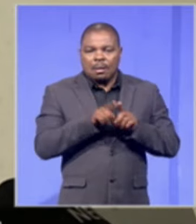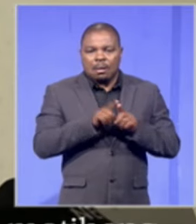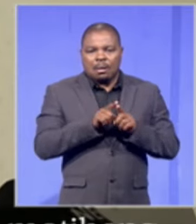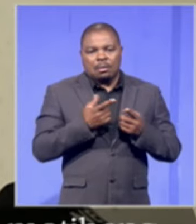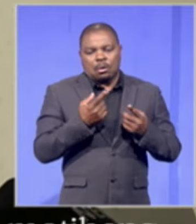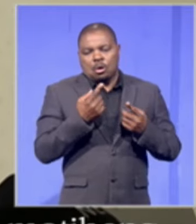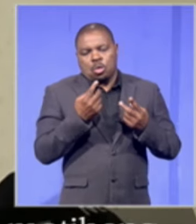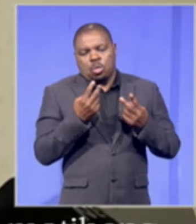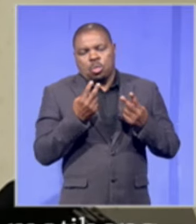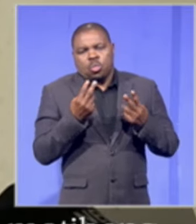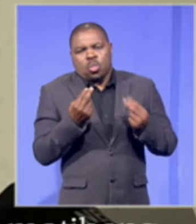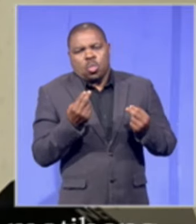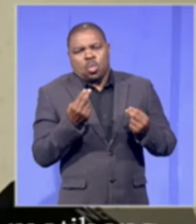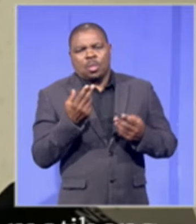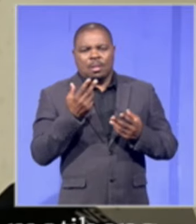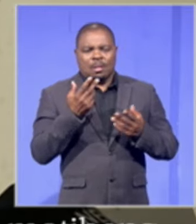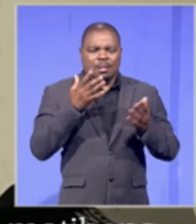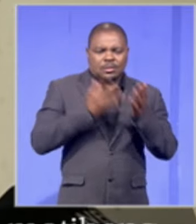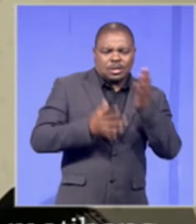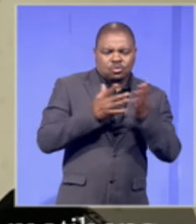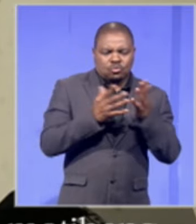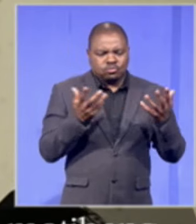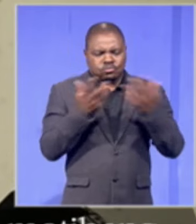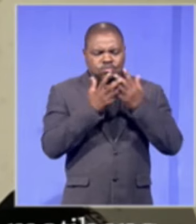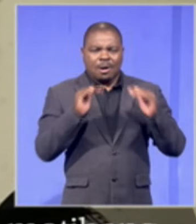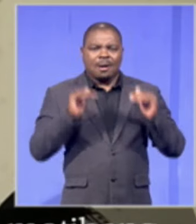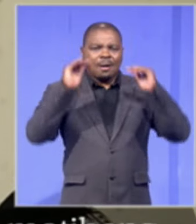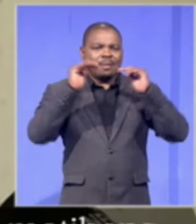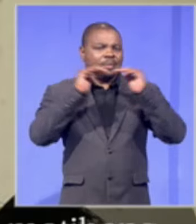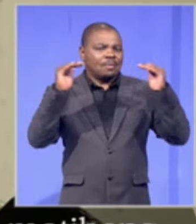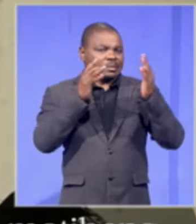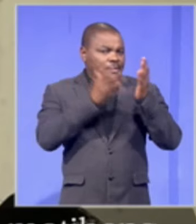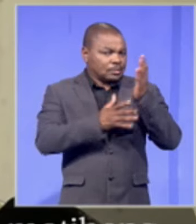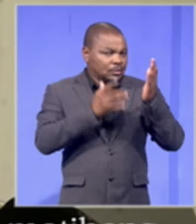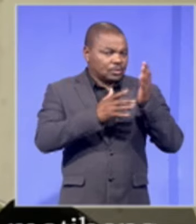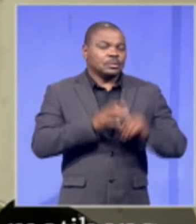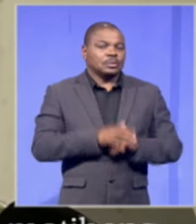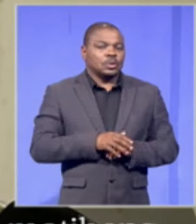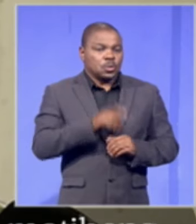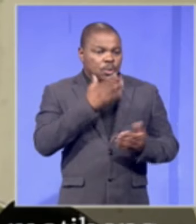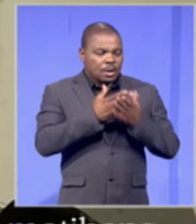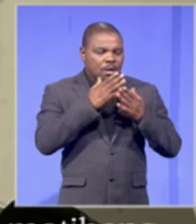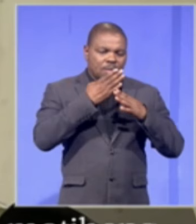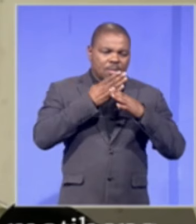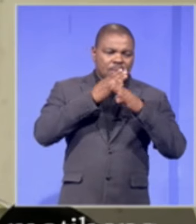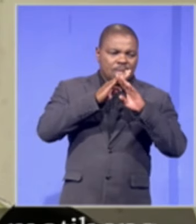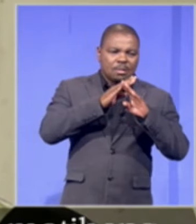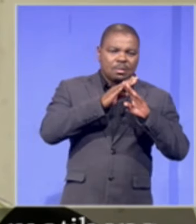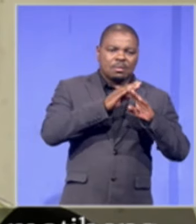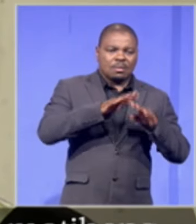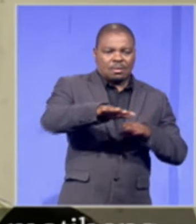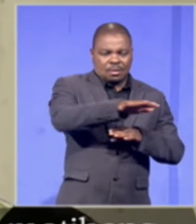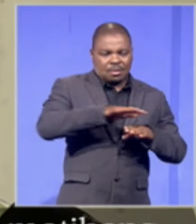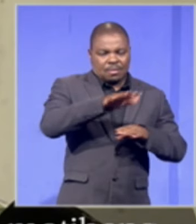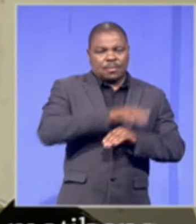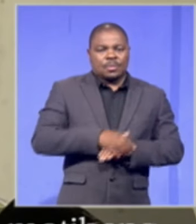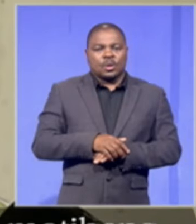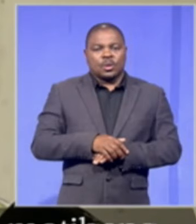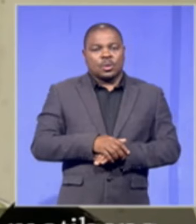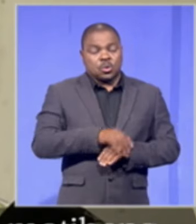issue more technologically advanced to be able to deal with the situation. And you